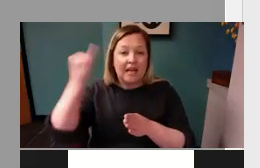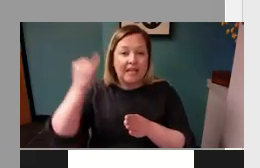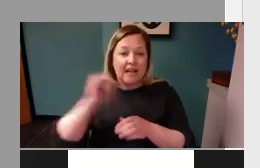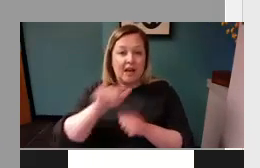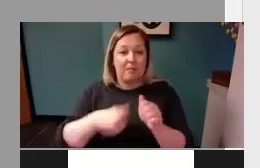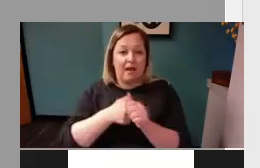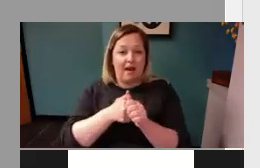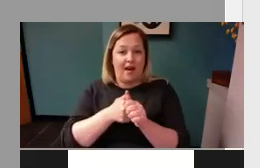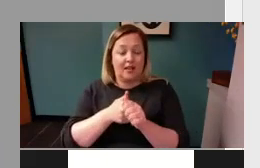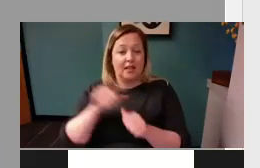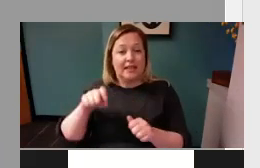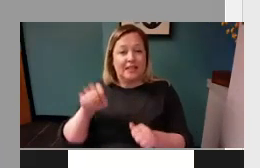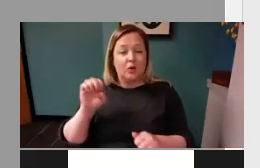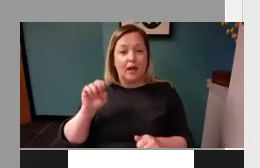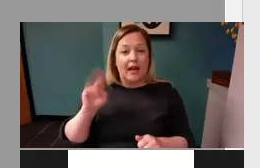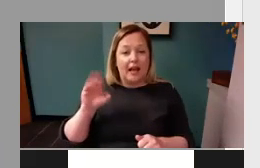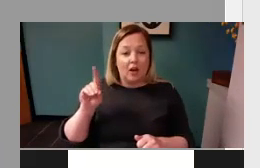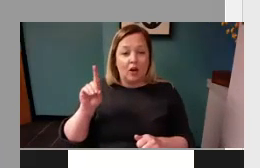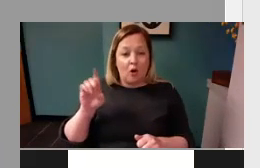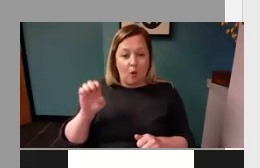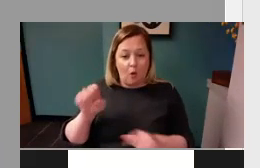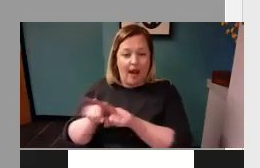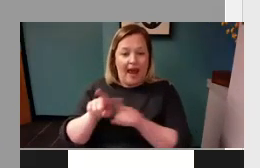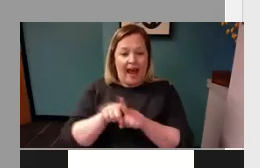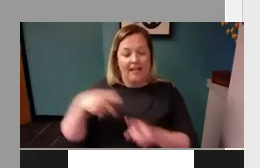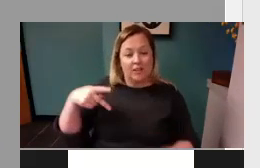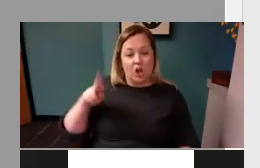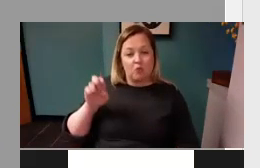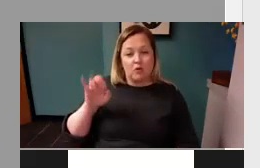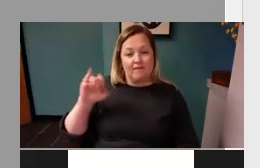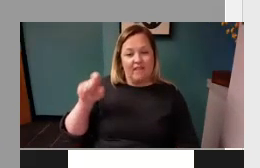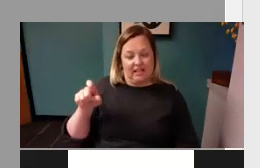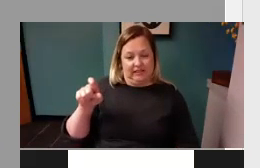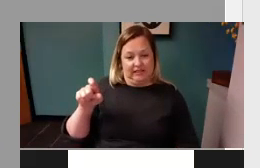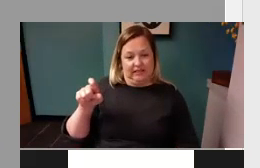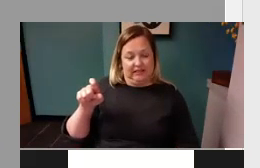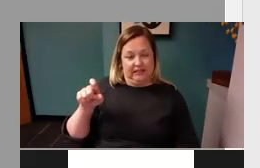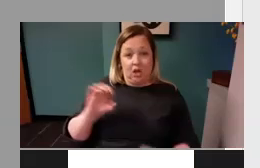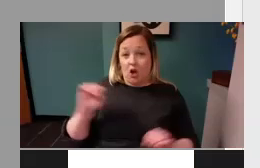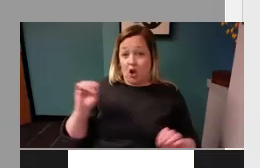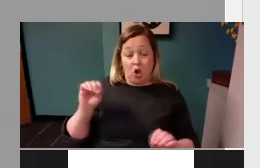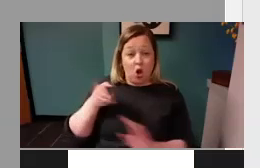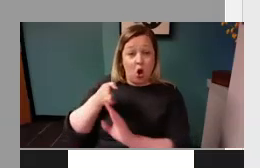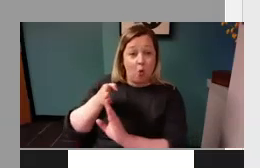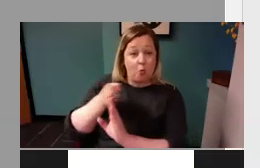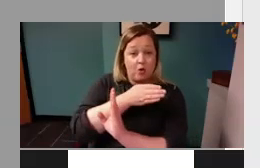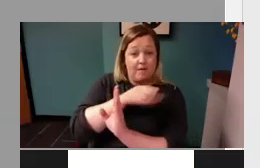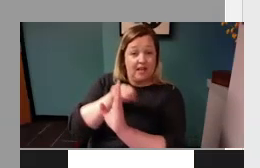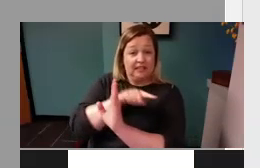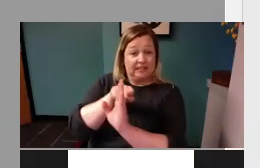a prefix-free encoding system where no prefix of a particular note can be similar to